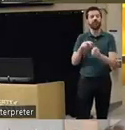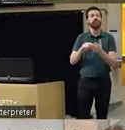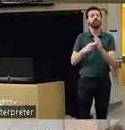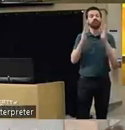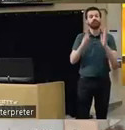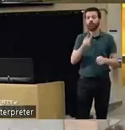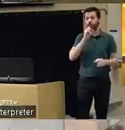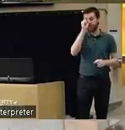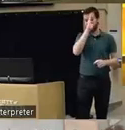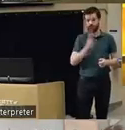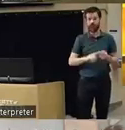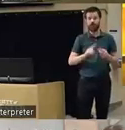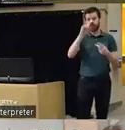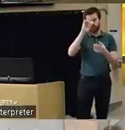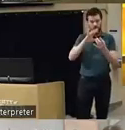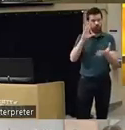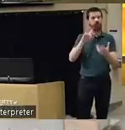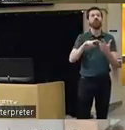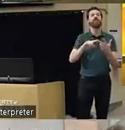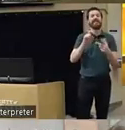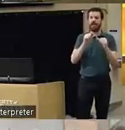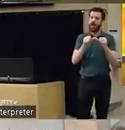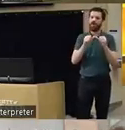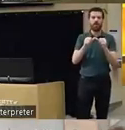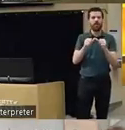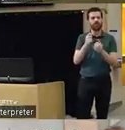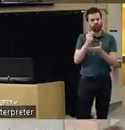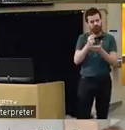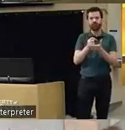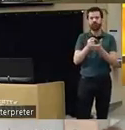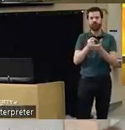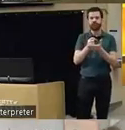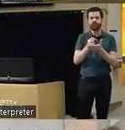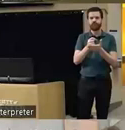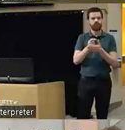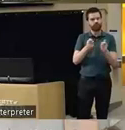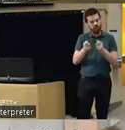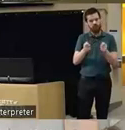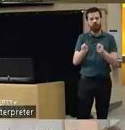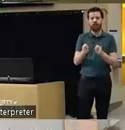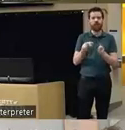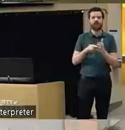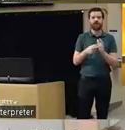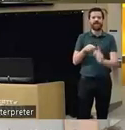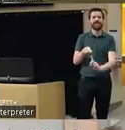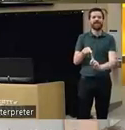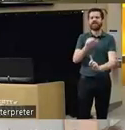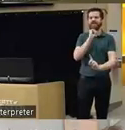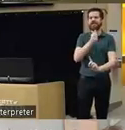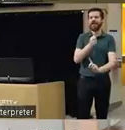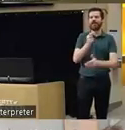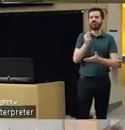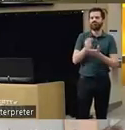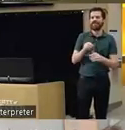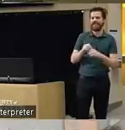who is psychotic and in need of ongoing treatment and medication management, you know, isn't quite treated in a